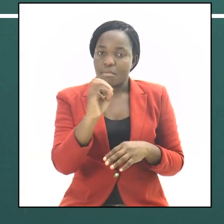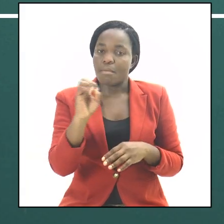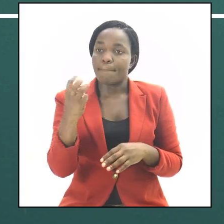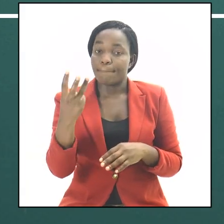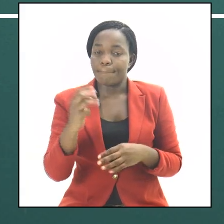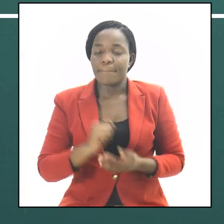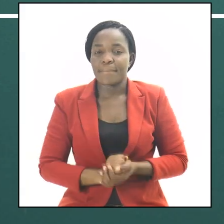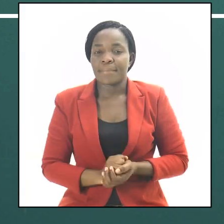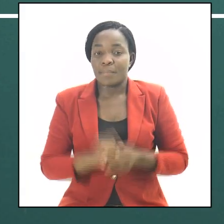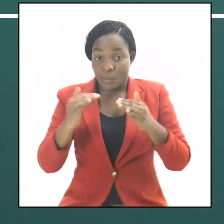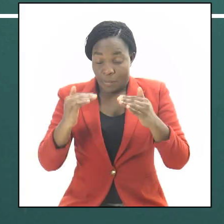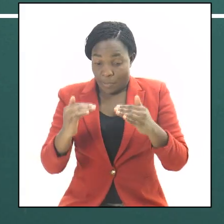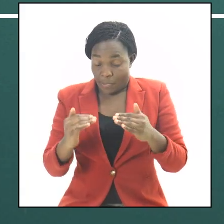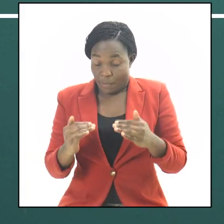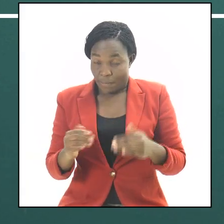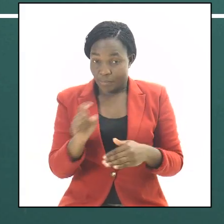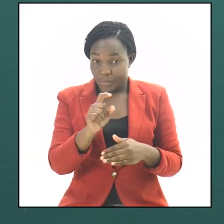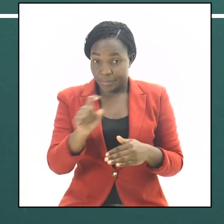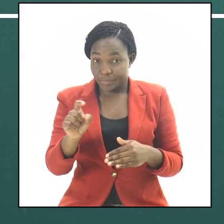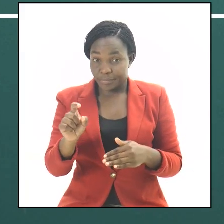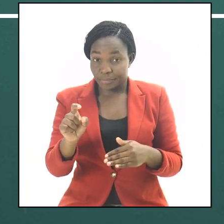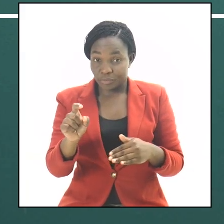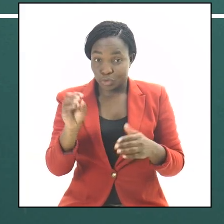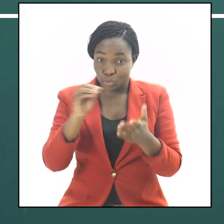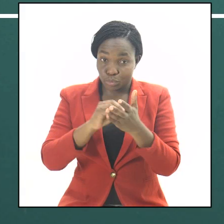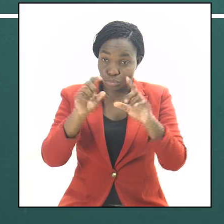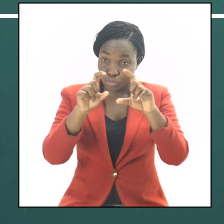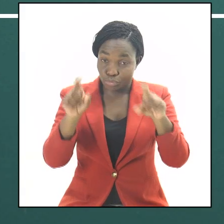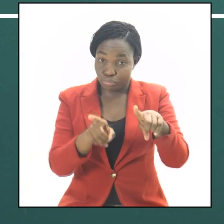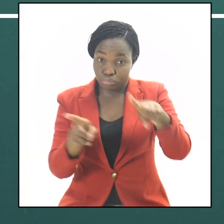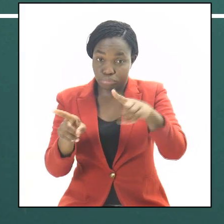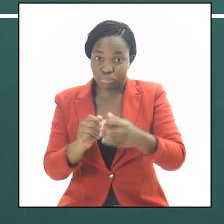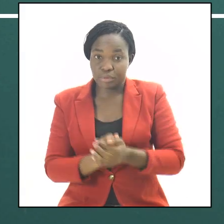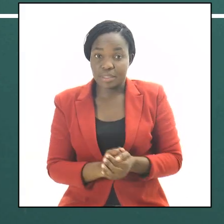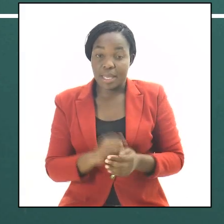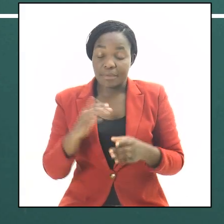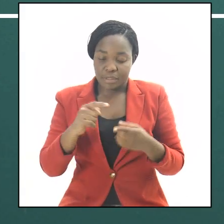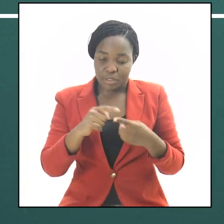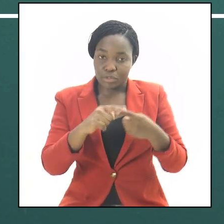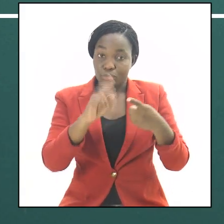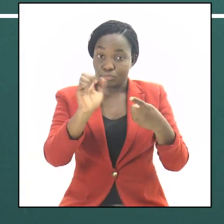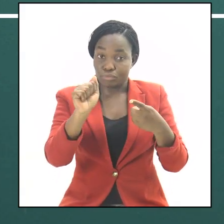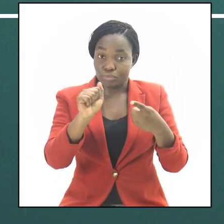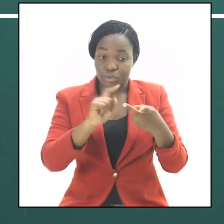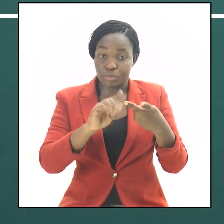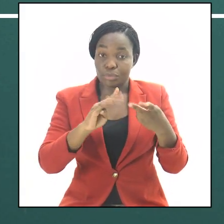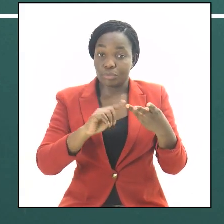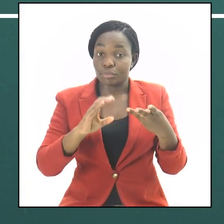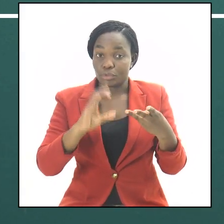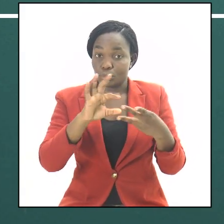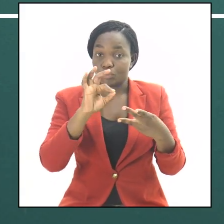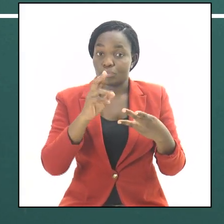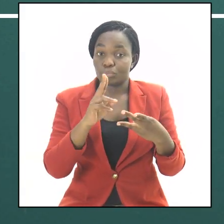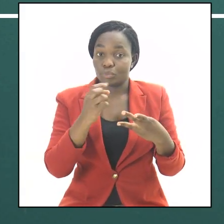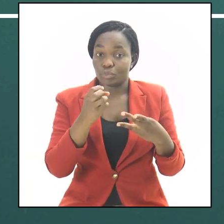5003. Write the keyword parallelogram with only the correct letter A, B, or